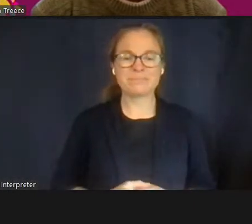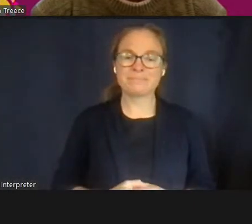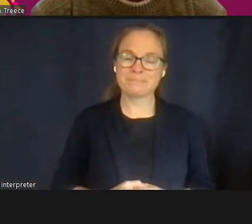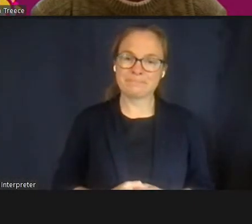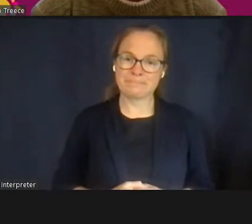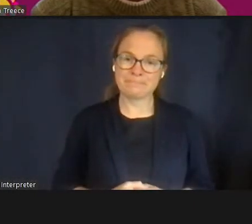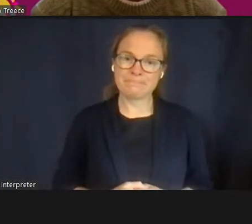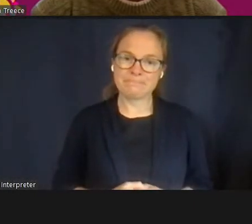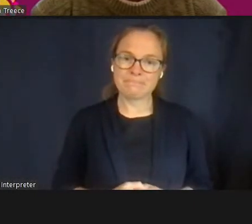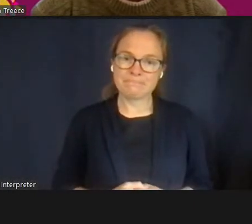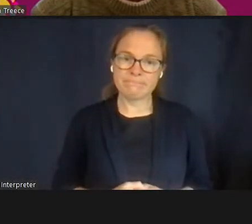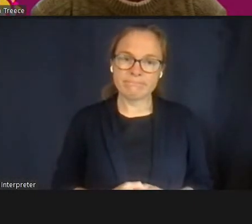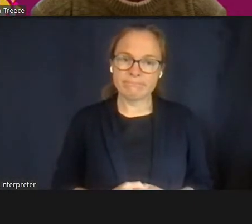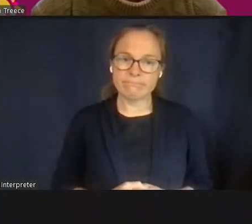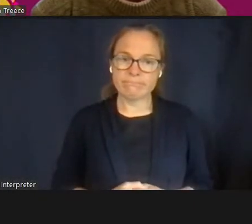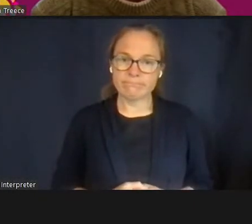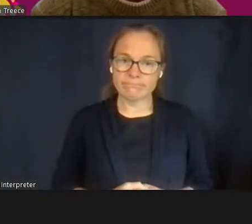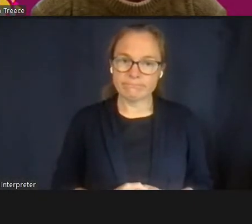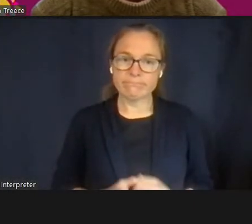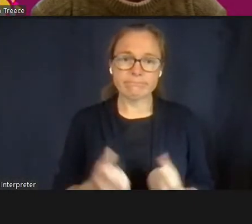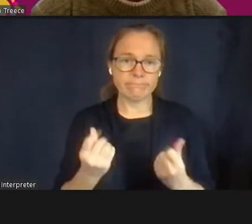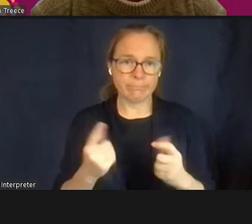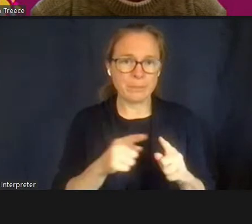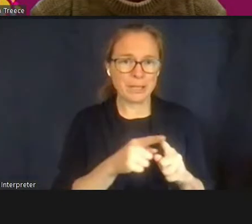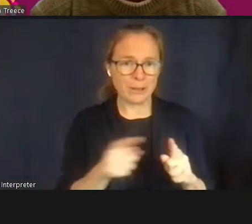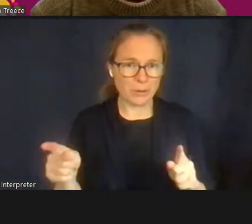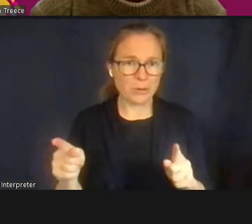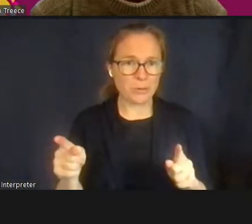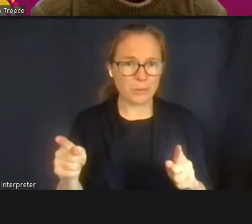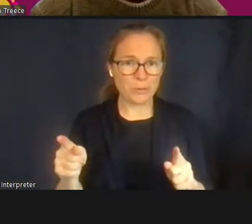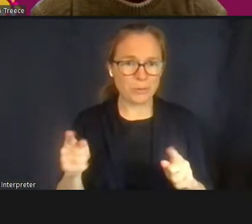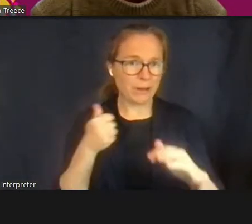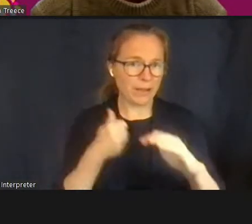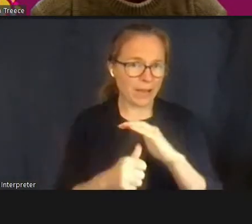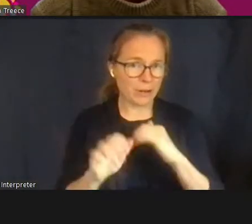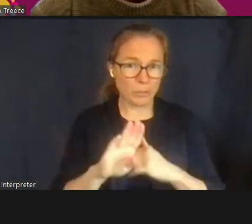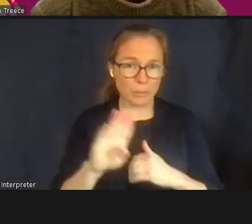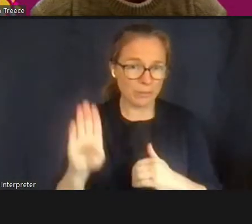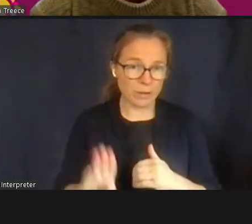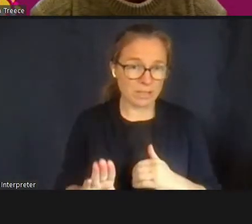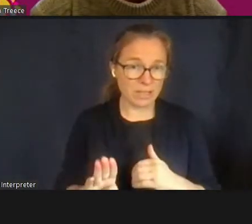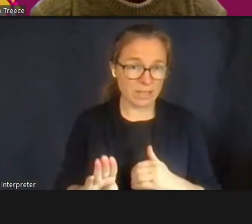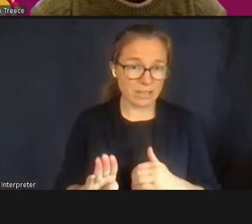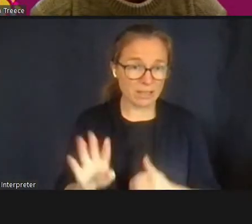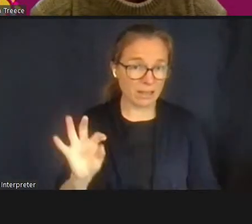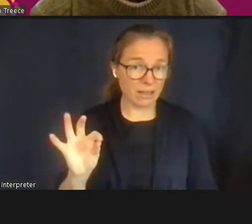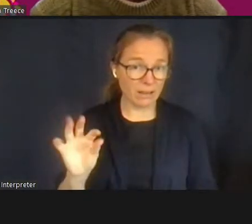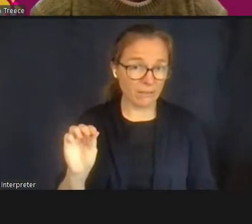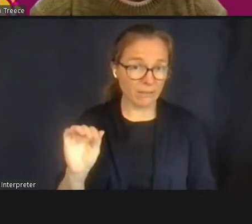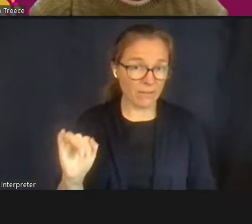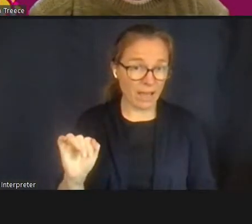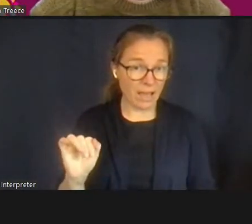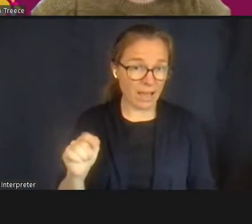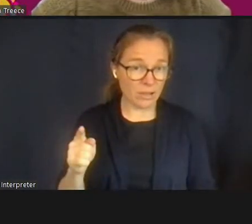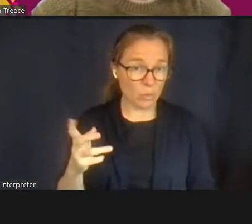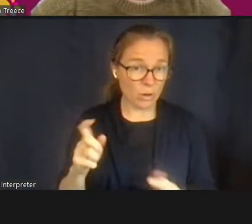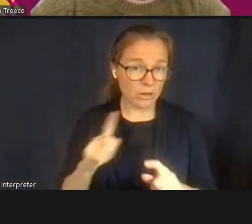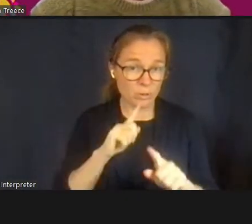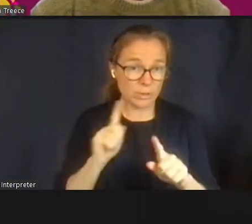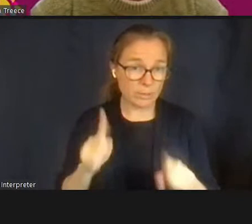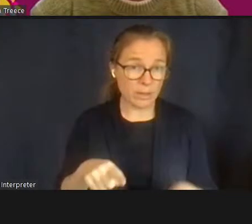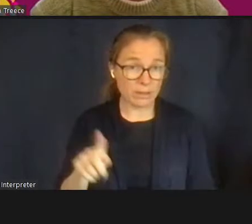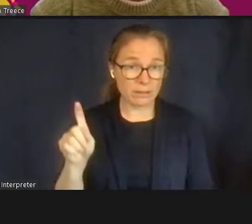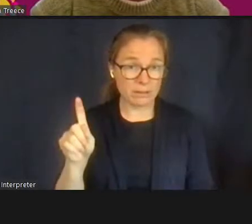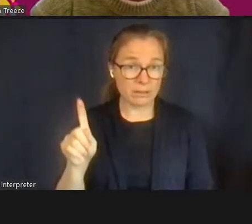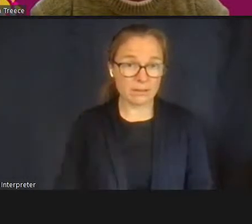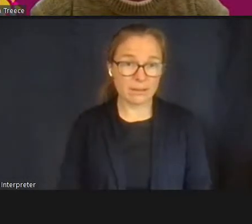several of our commissioners representing different parts of Beaverton. But I wonder if Commissioner Fye wanted to take the floor.